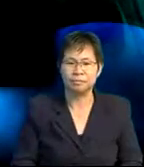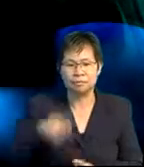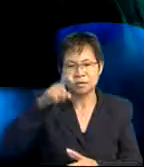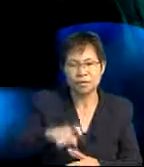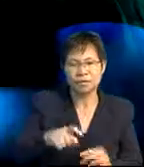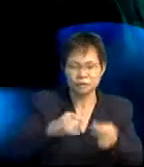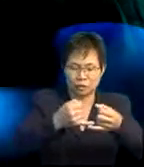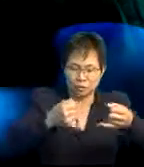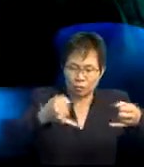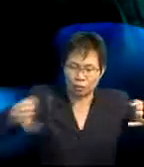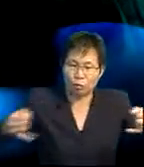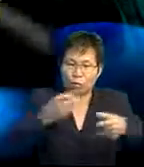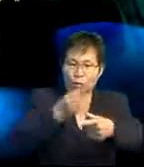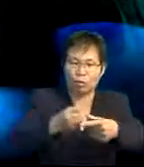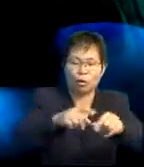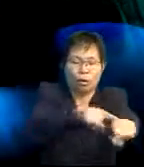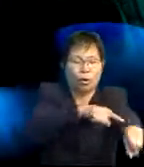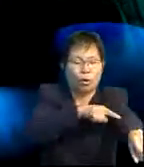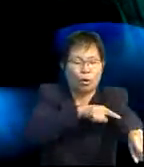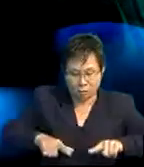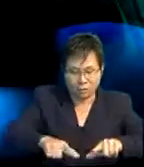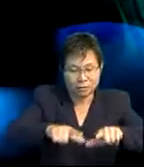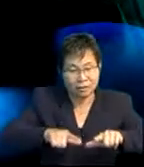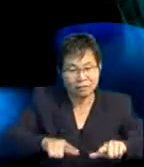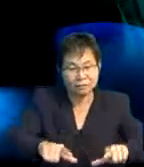you will need a rod or a long stick,